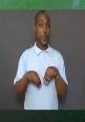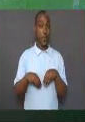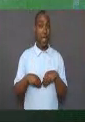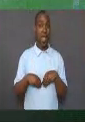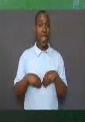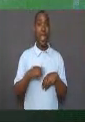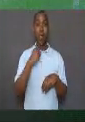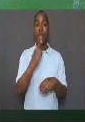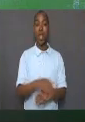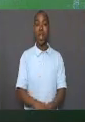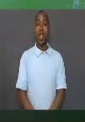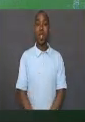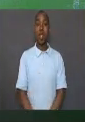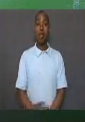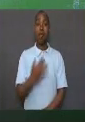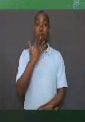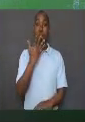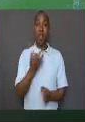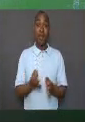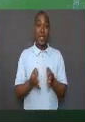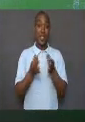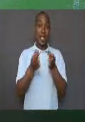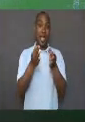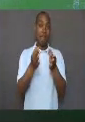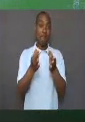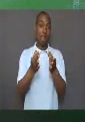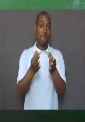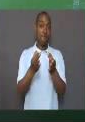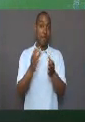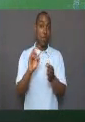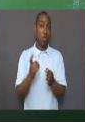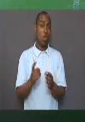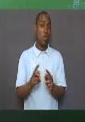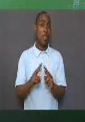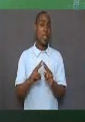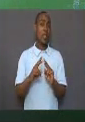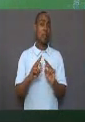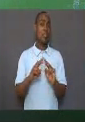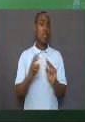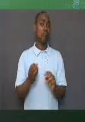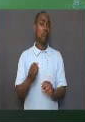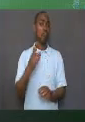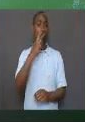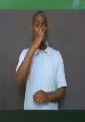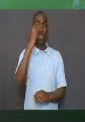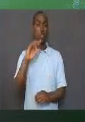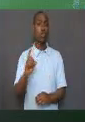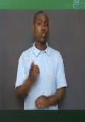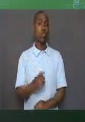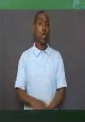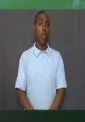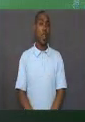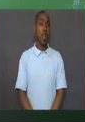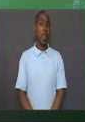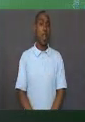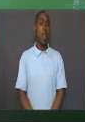Blood transfusion is performed for a number of reasons in order to replace